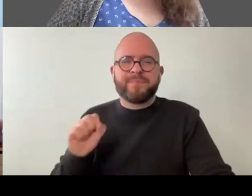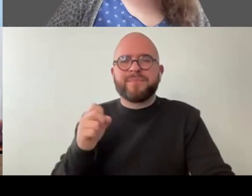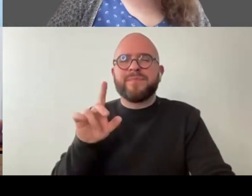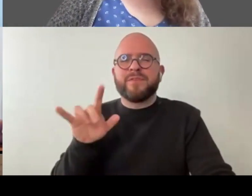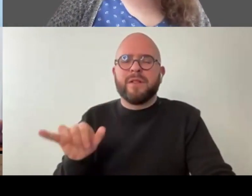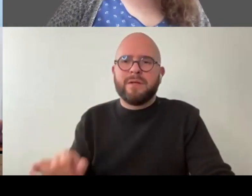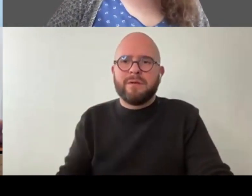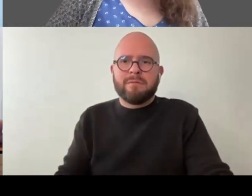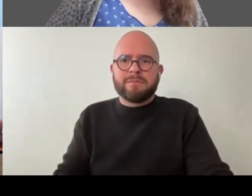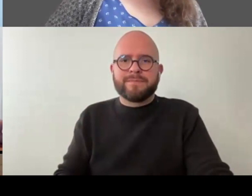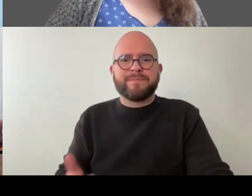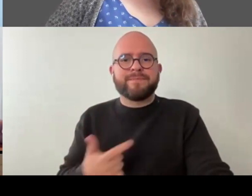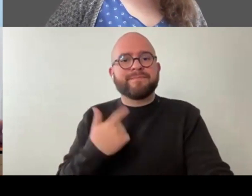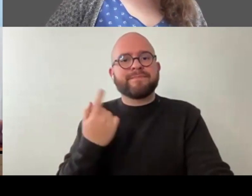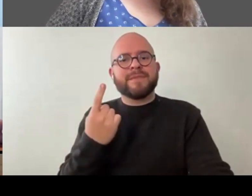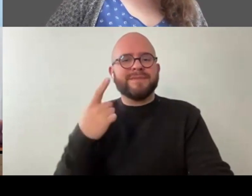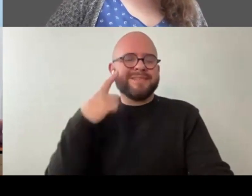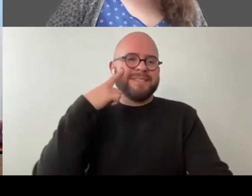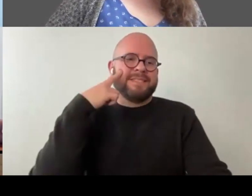think, you know,